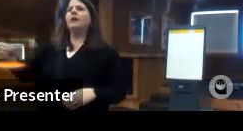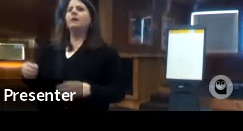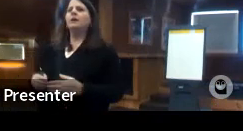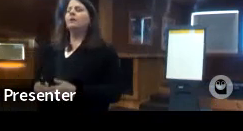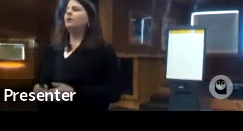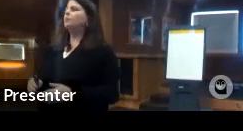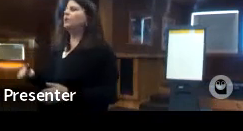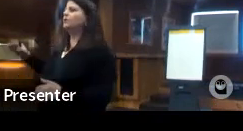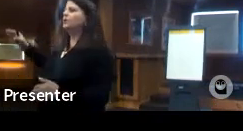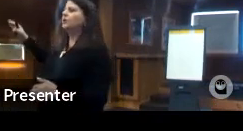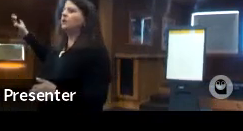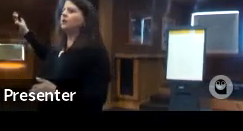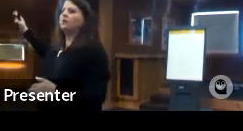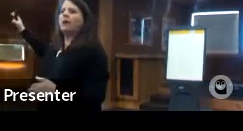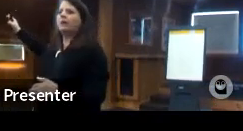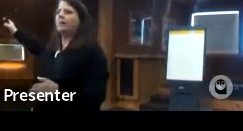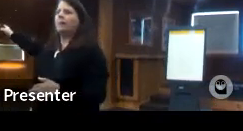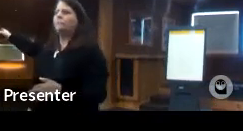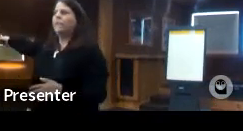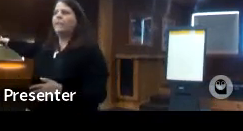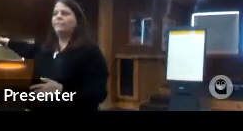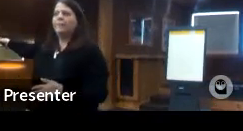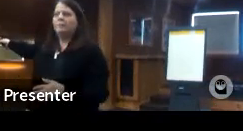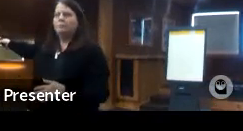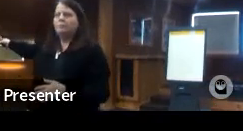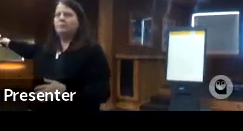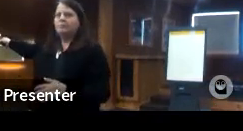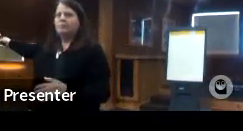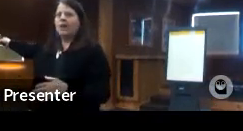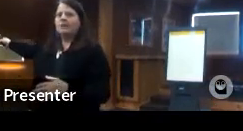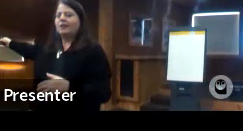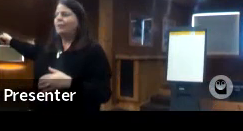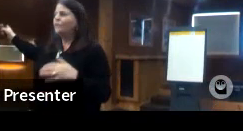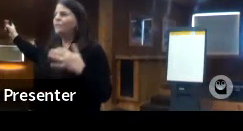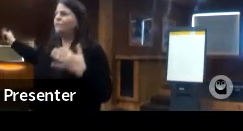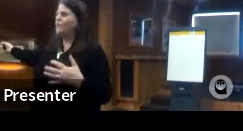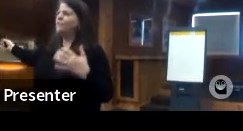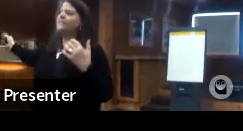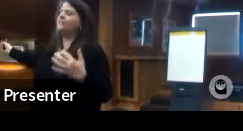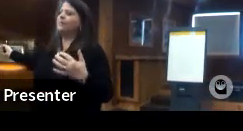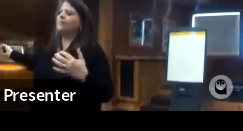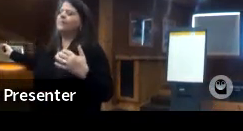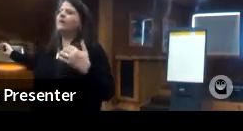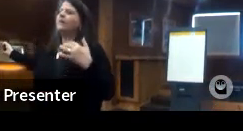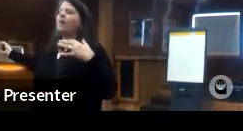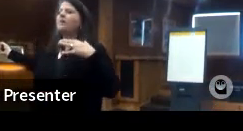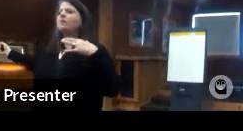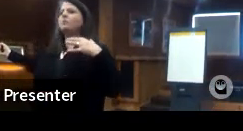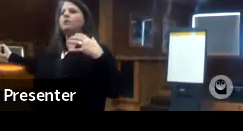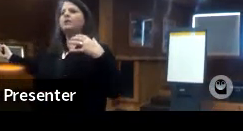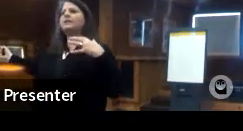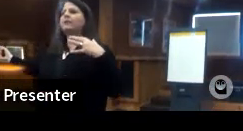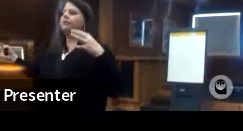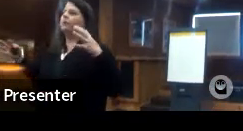downtown Salt Lake compared to what is your jury going to look like in Kaysville, right? They're going to look very different. There